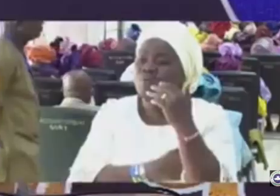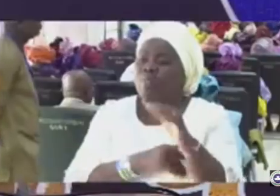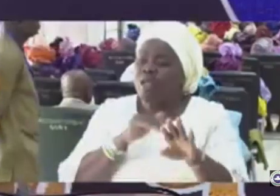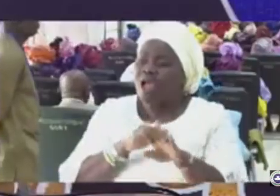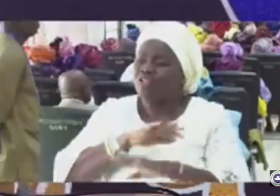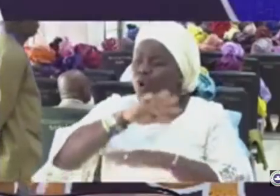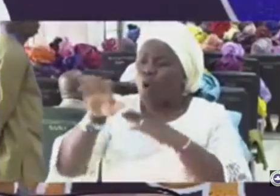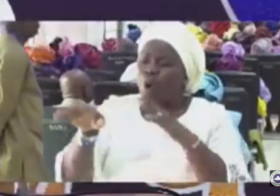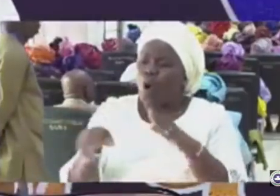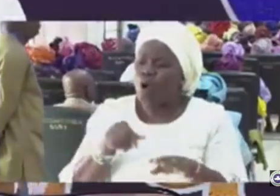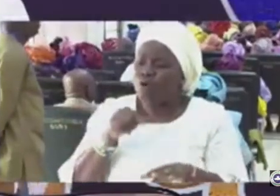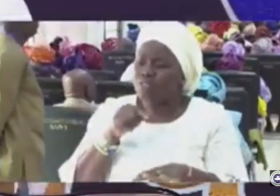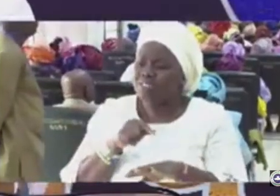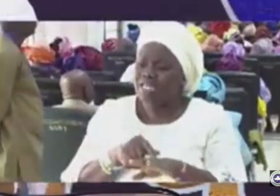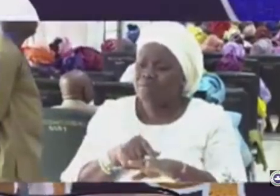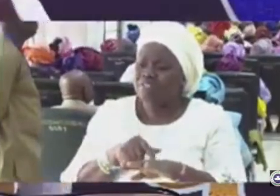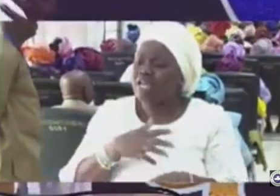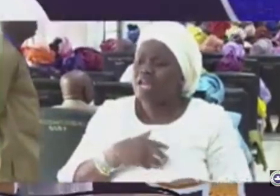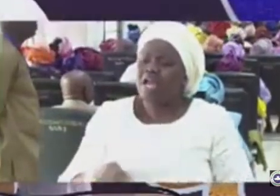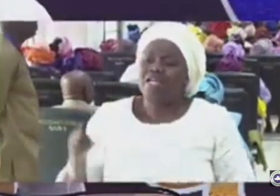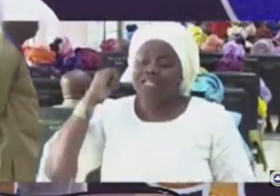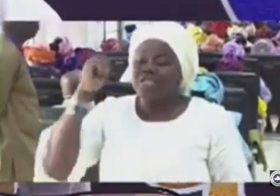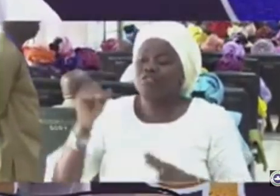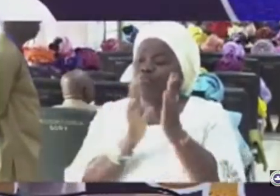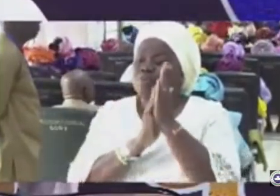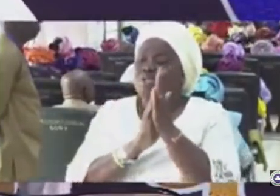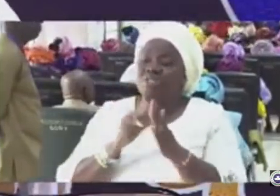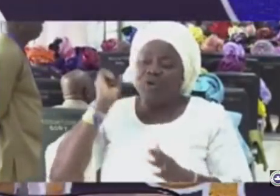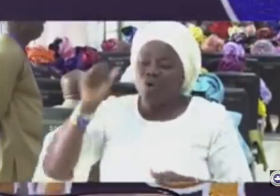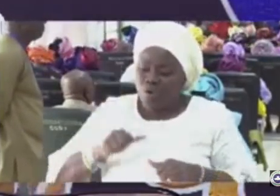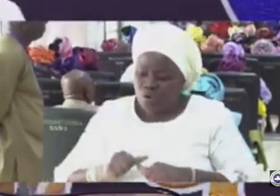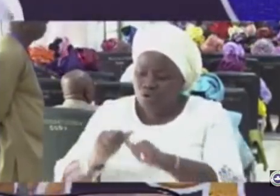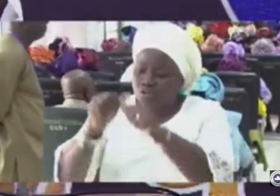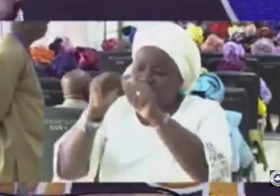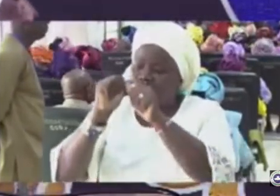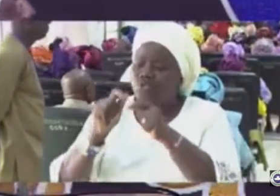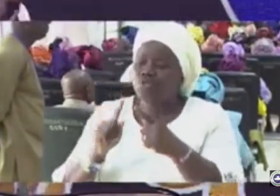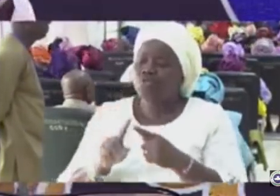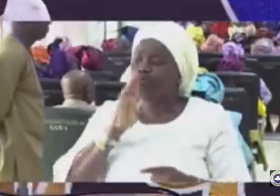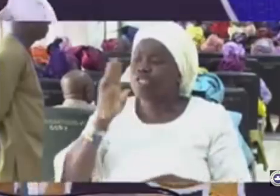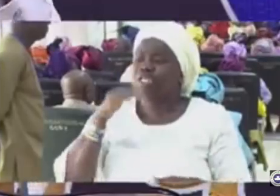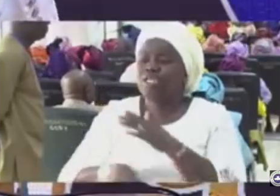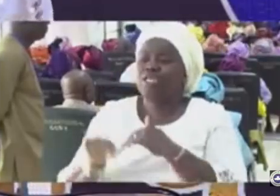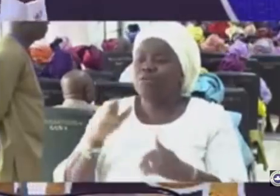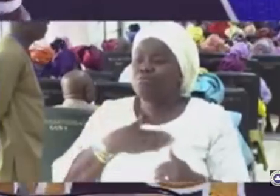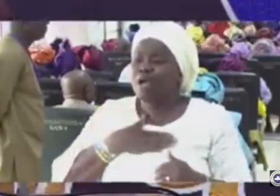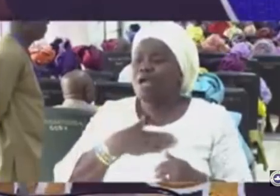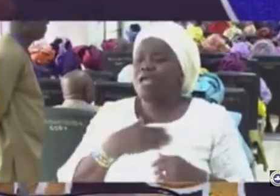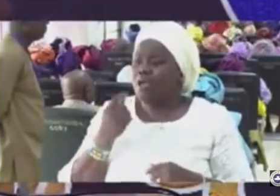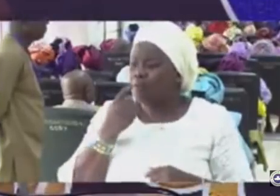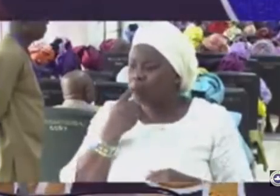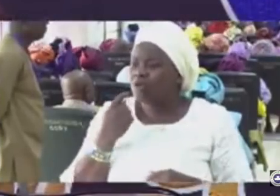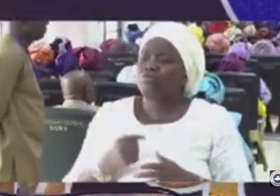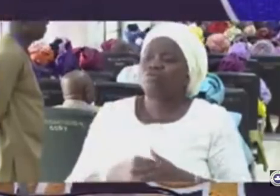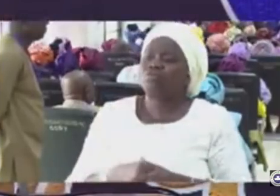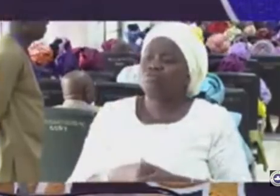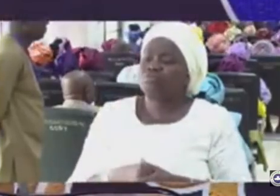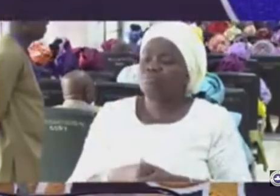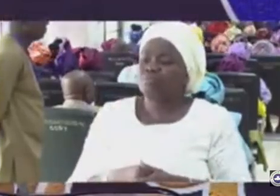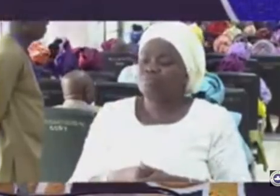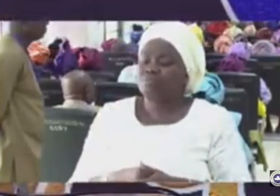an illustration. There was this occasion, he was taking the Ark of the Covenant into